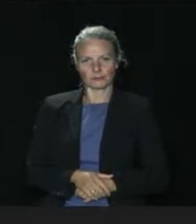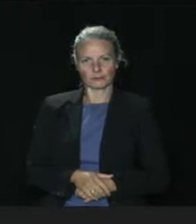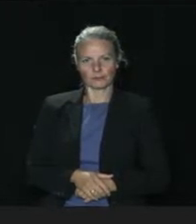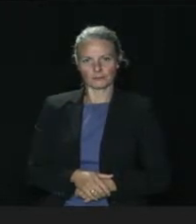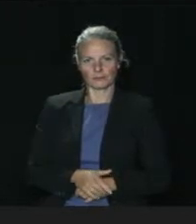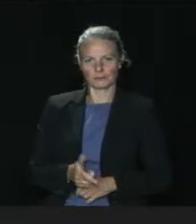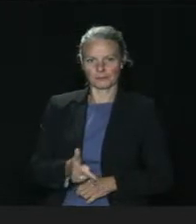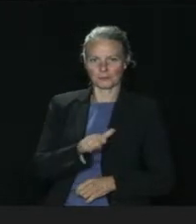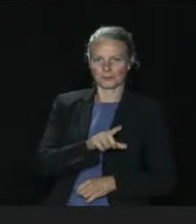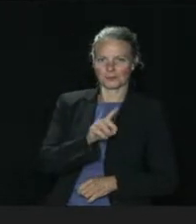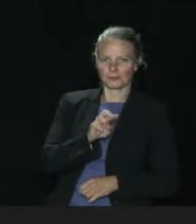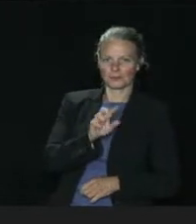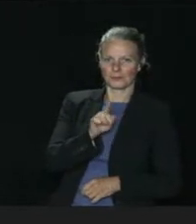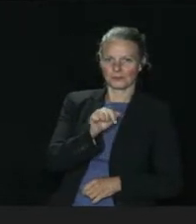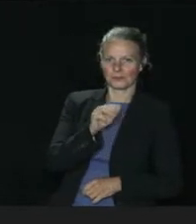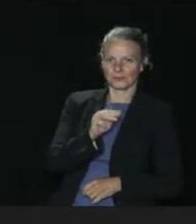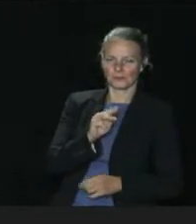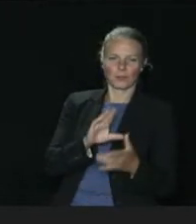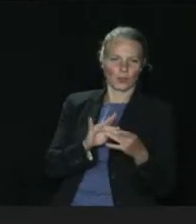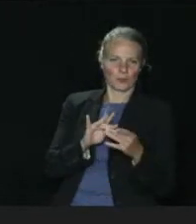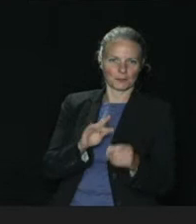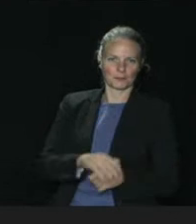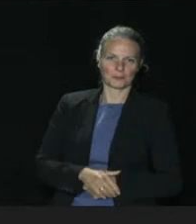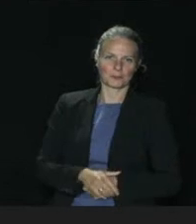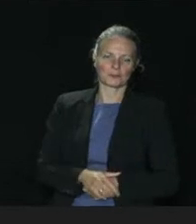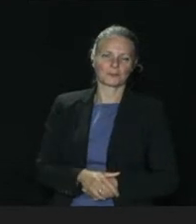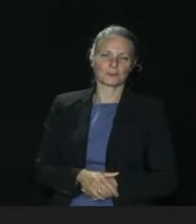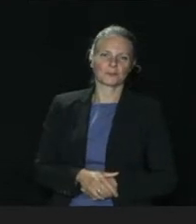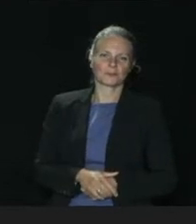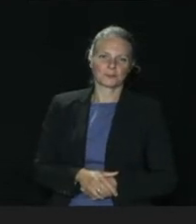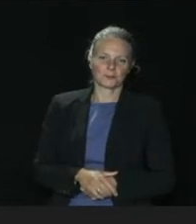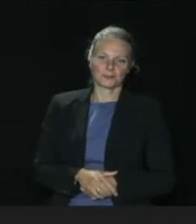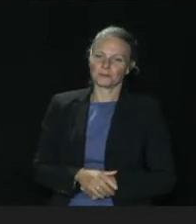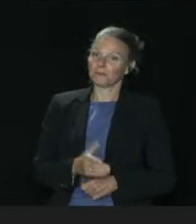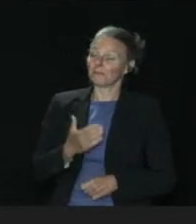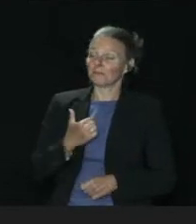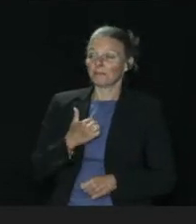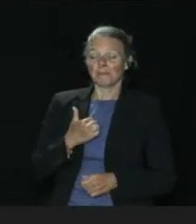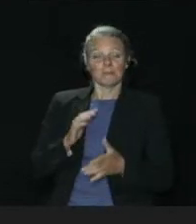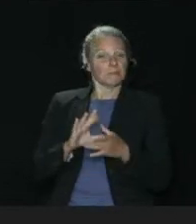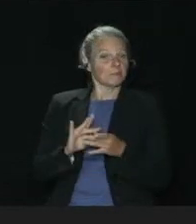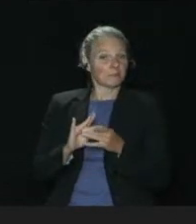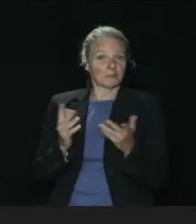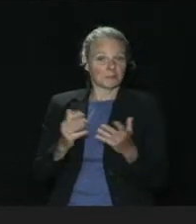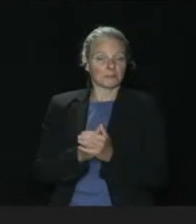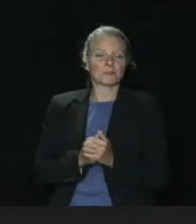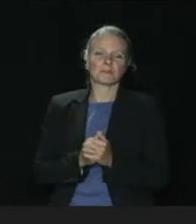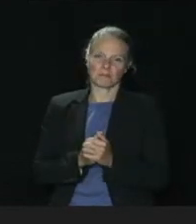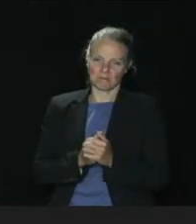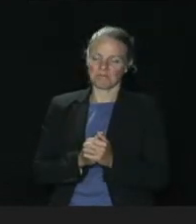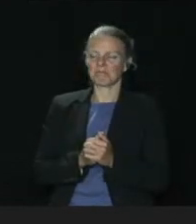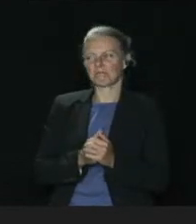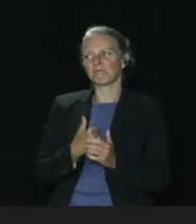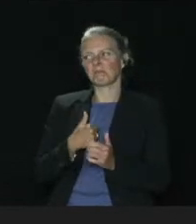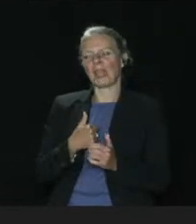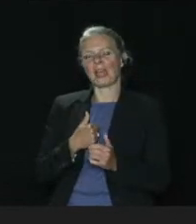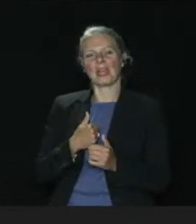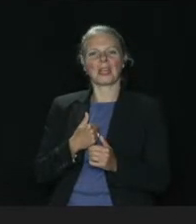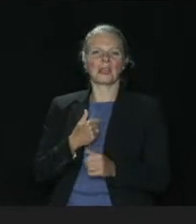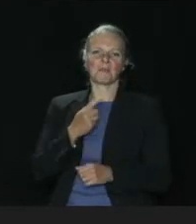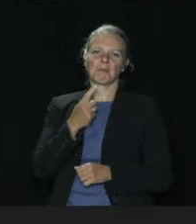It's Theresa Tam. I would say that we're always trying to be, planning ahead and